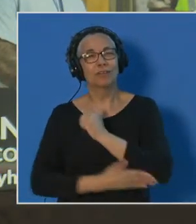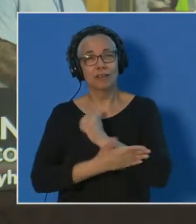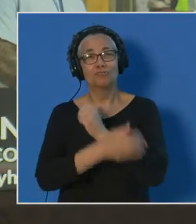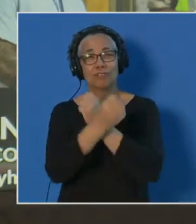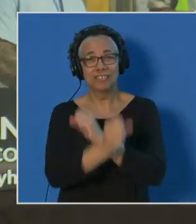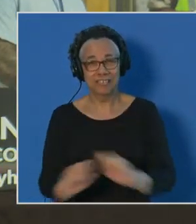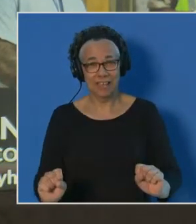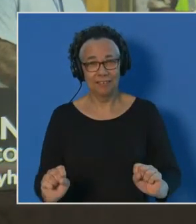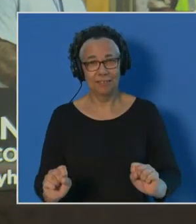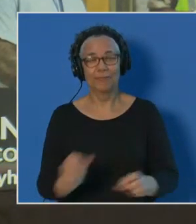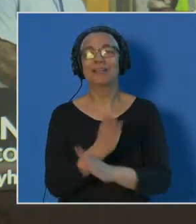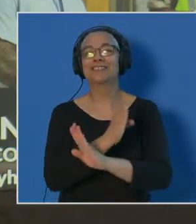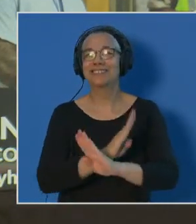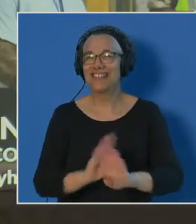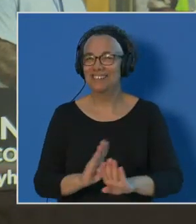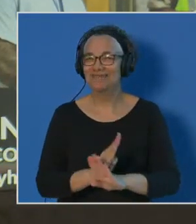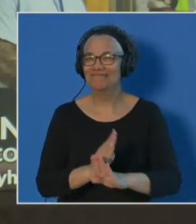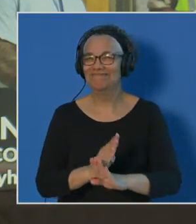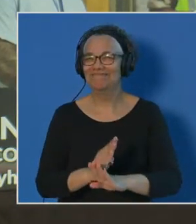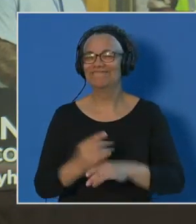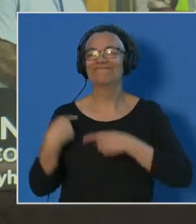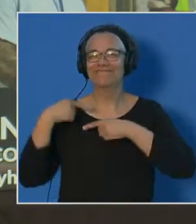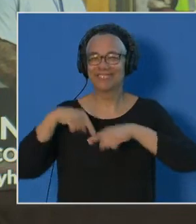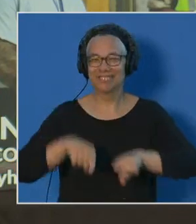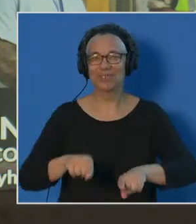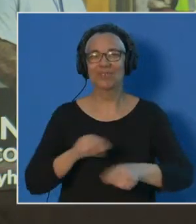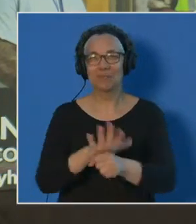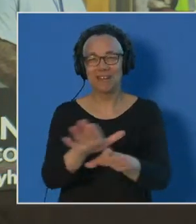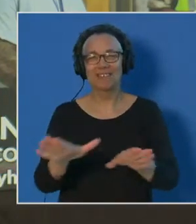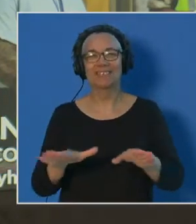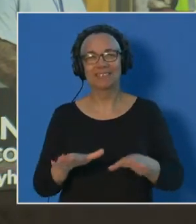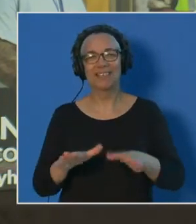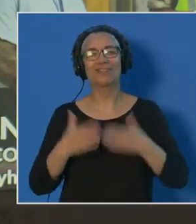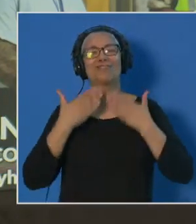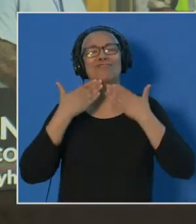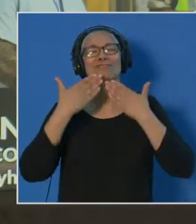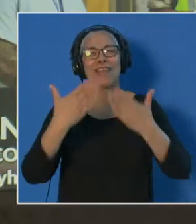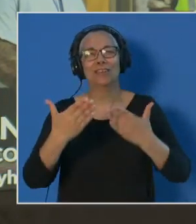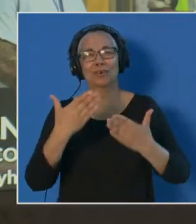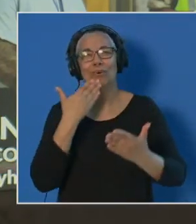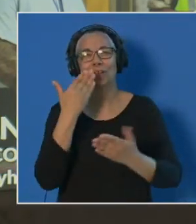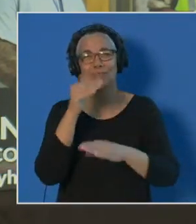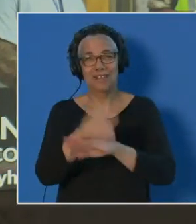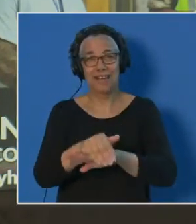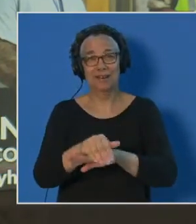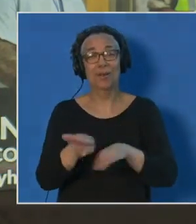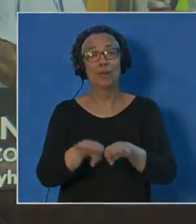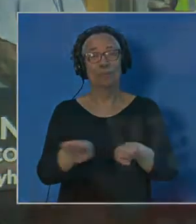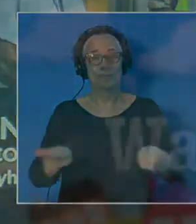during this pandemic. So with that, I say thank you all and good night.